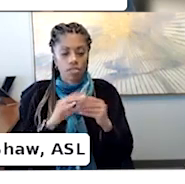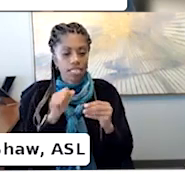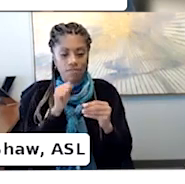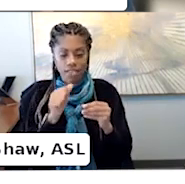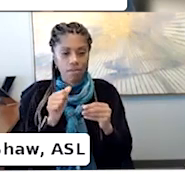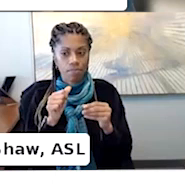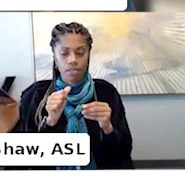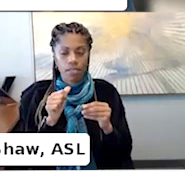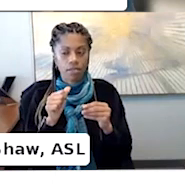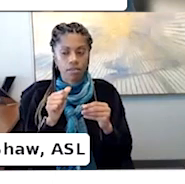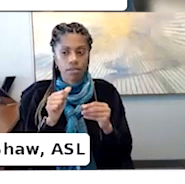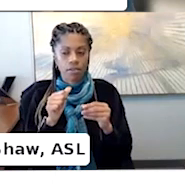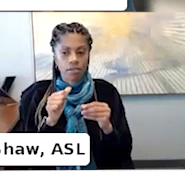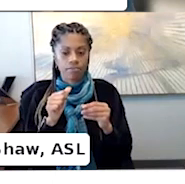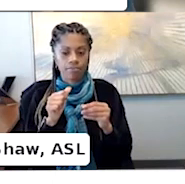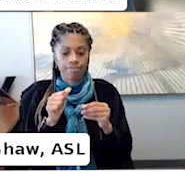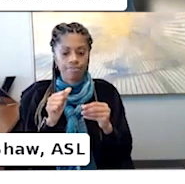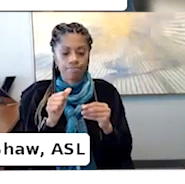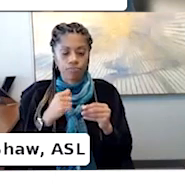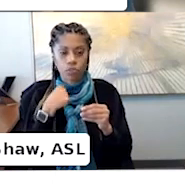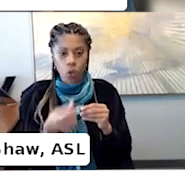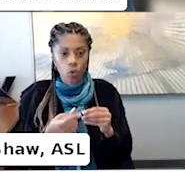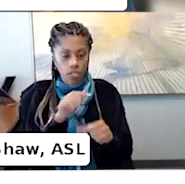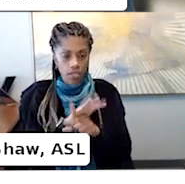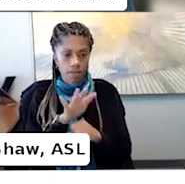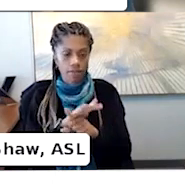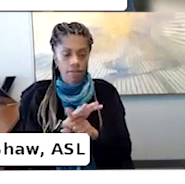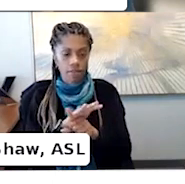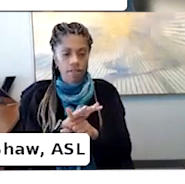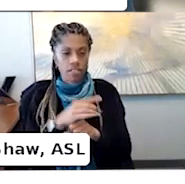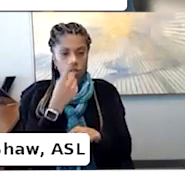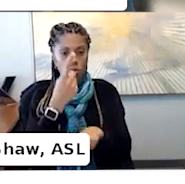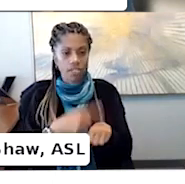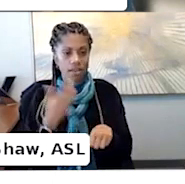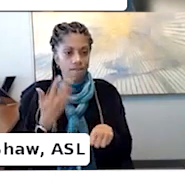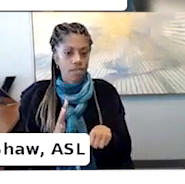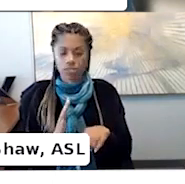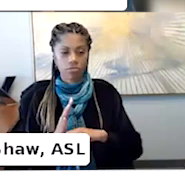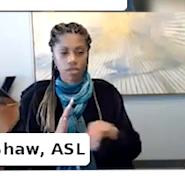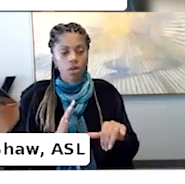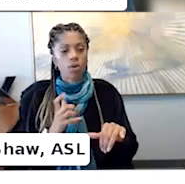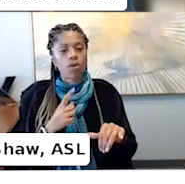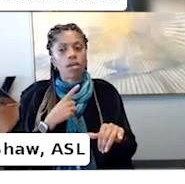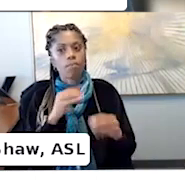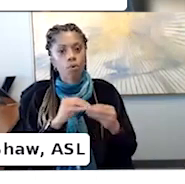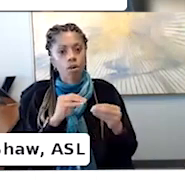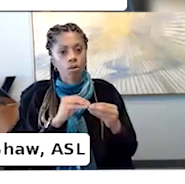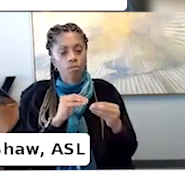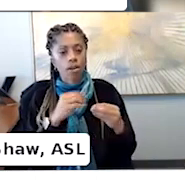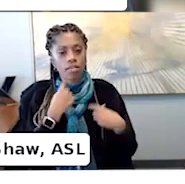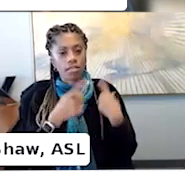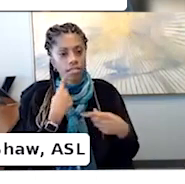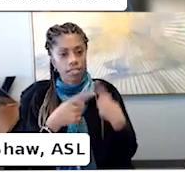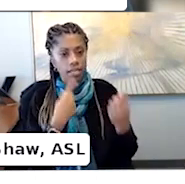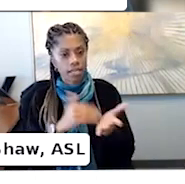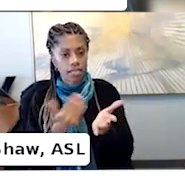how can we make this a meaningful experience for the storyteller themselves. So often when you work for a